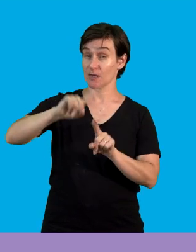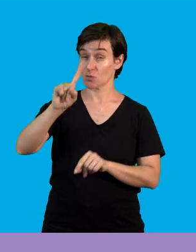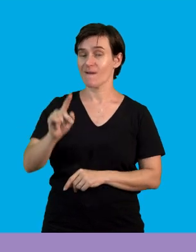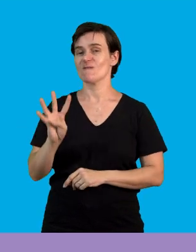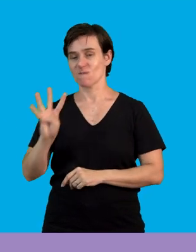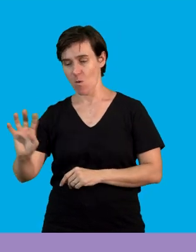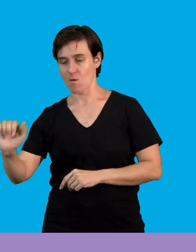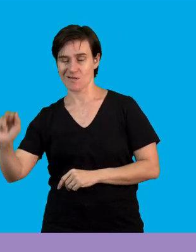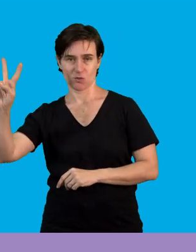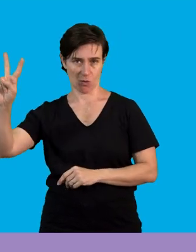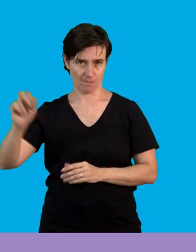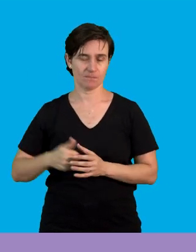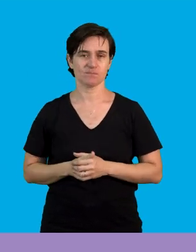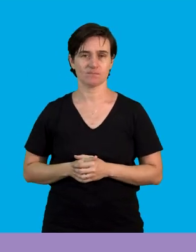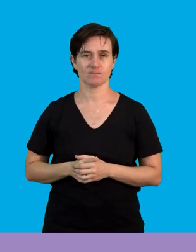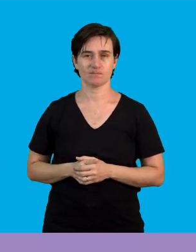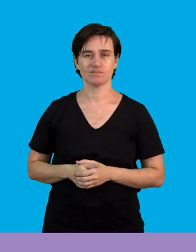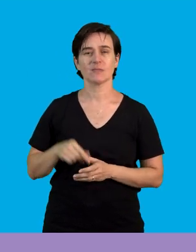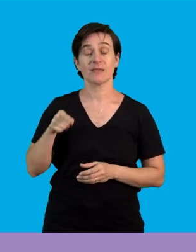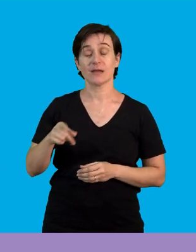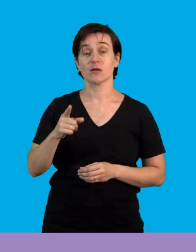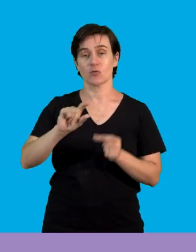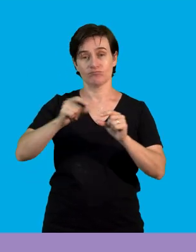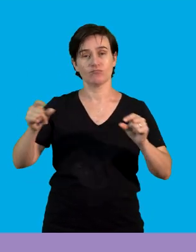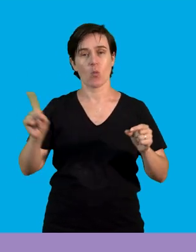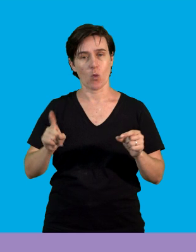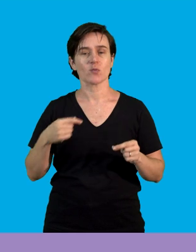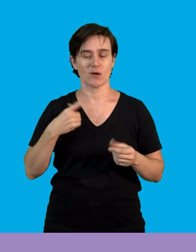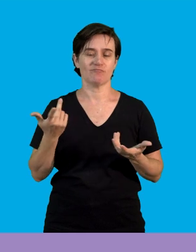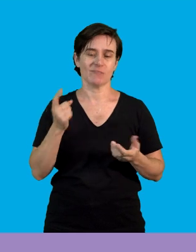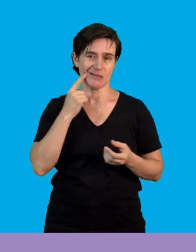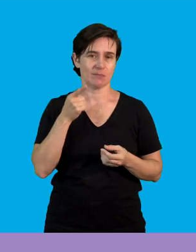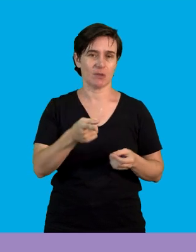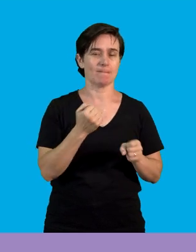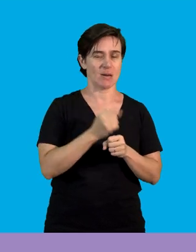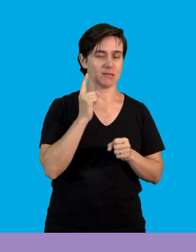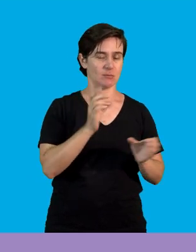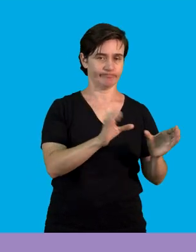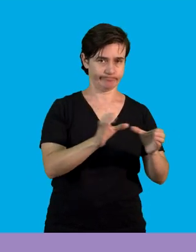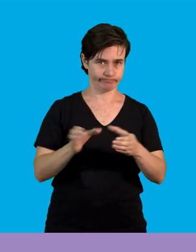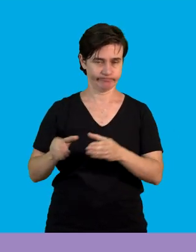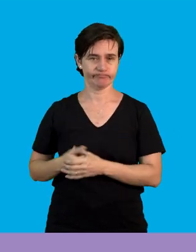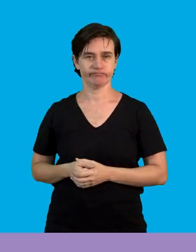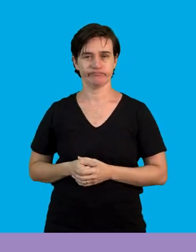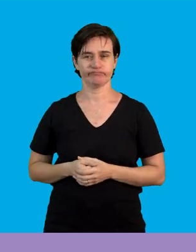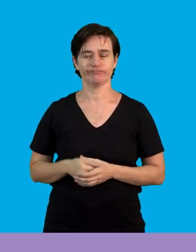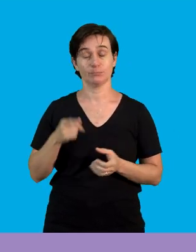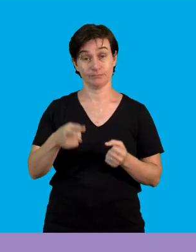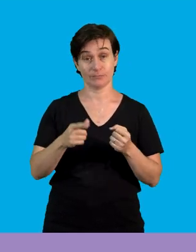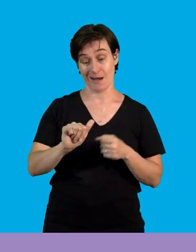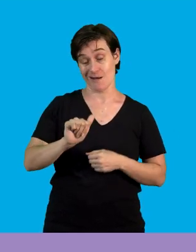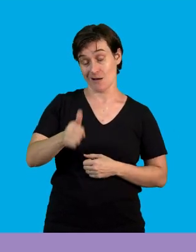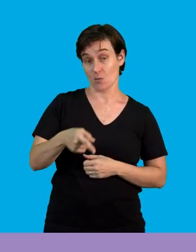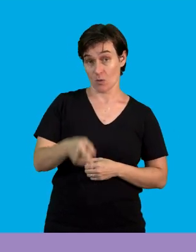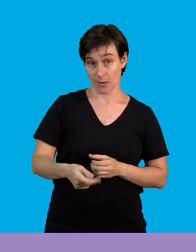is 4a squared. Then our expression is done. We have grouped and simplified. All right, let's look at the